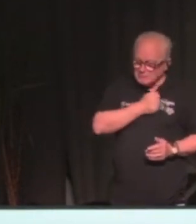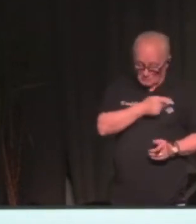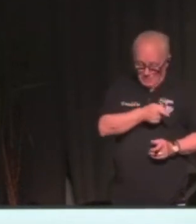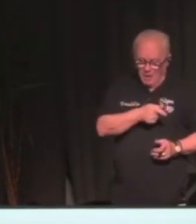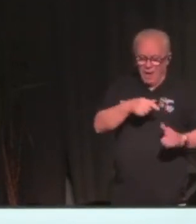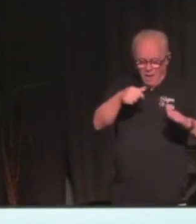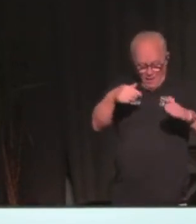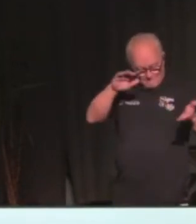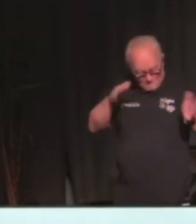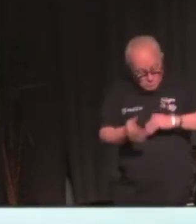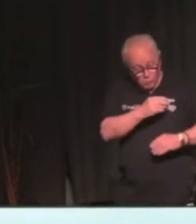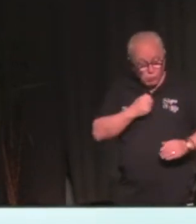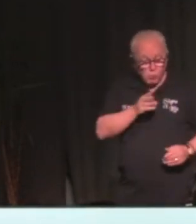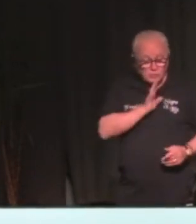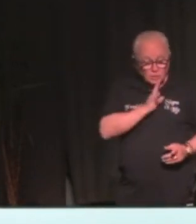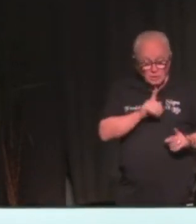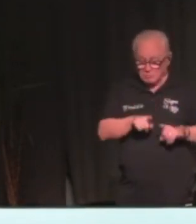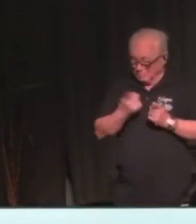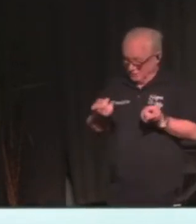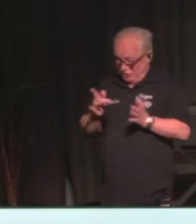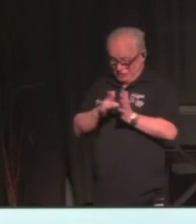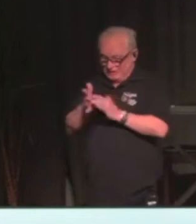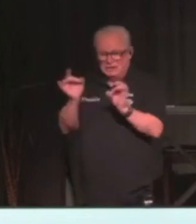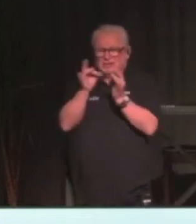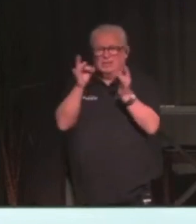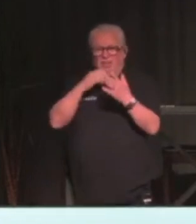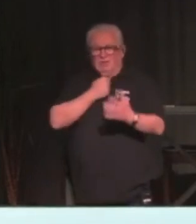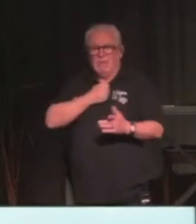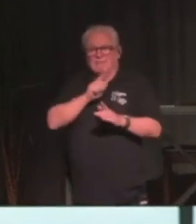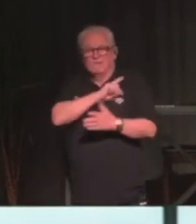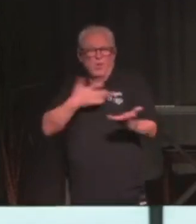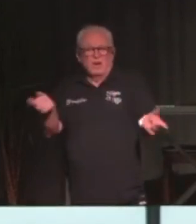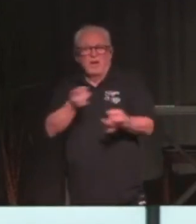of repentance. Jesus had nothing to repent for.